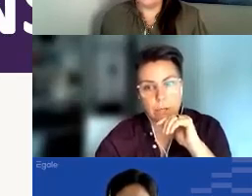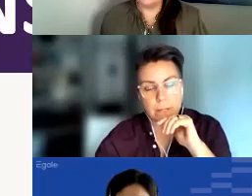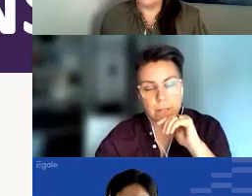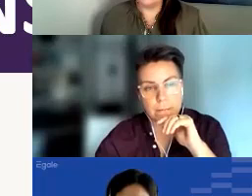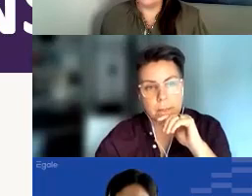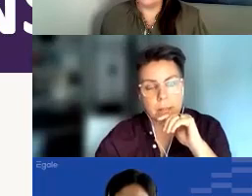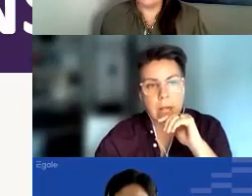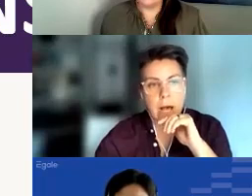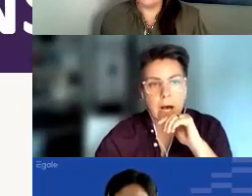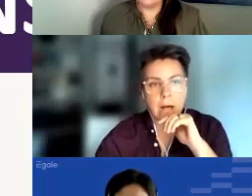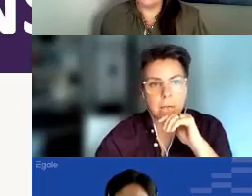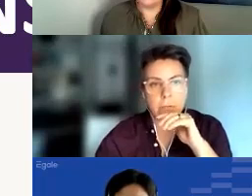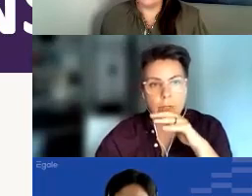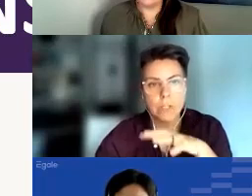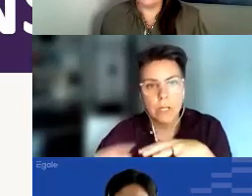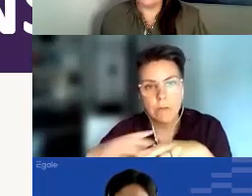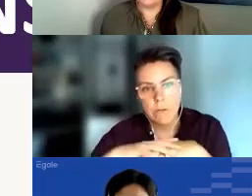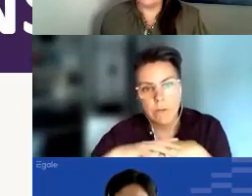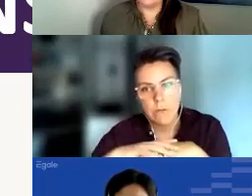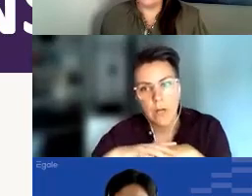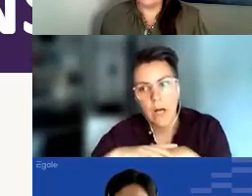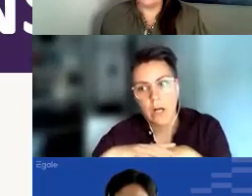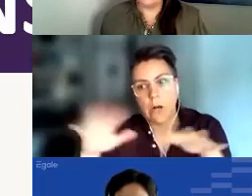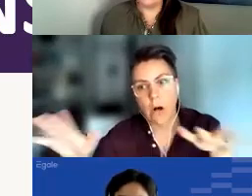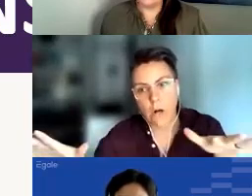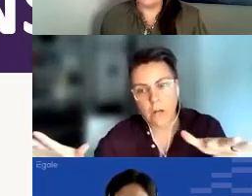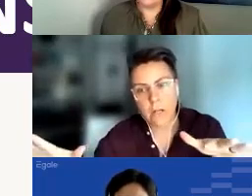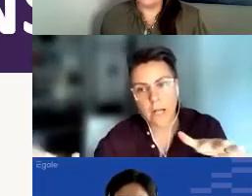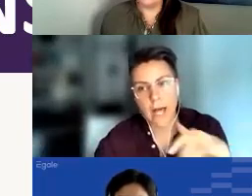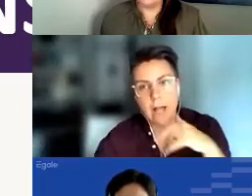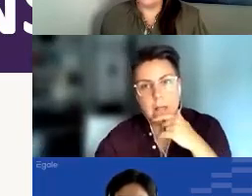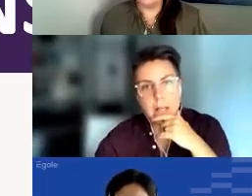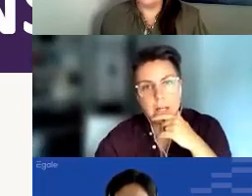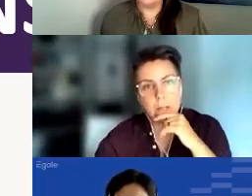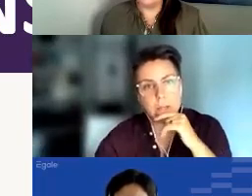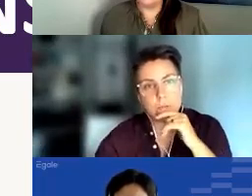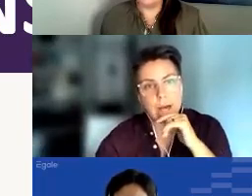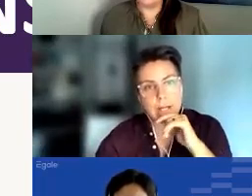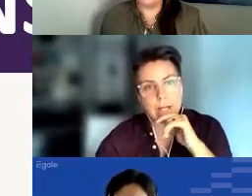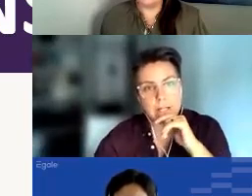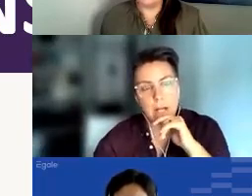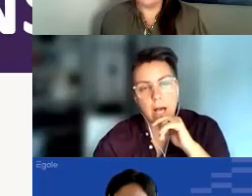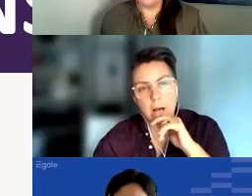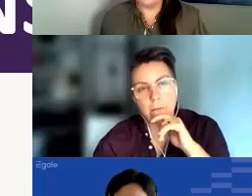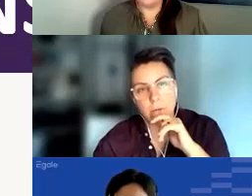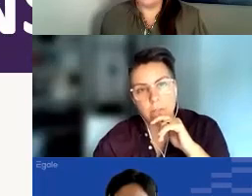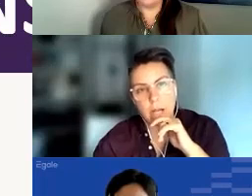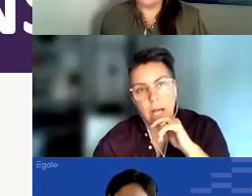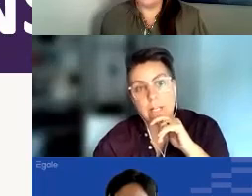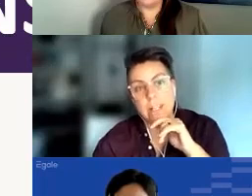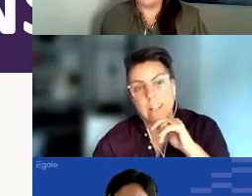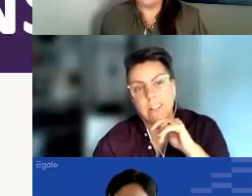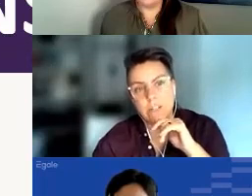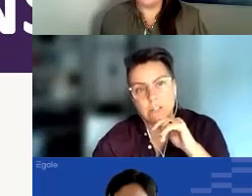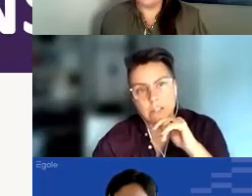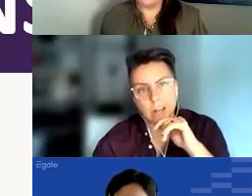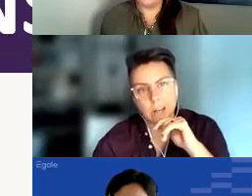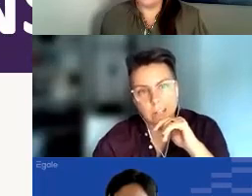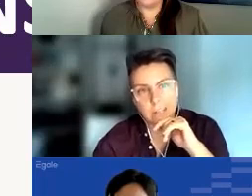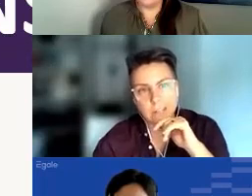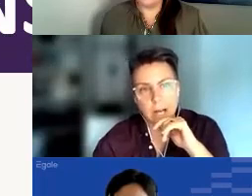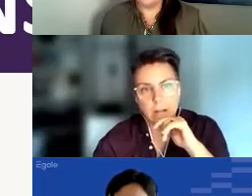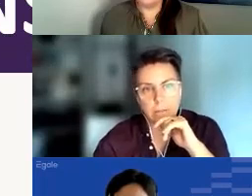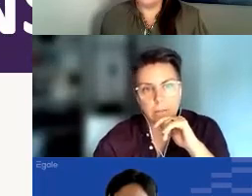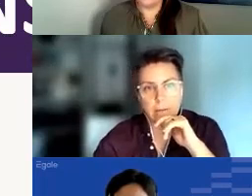with our recruitment. So it was a general call, and then through that, folks indicated their interest